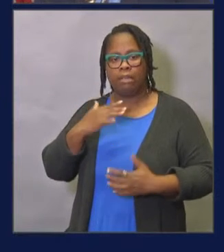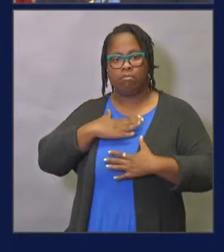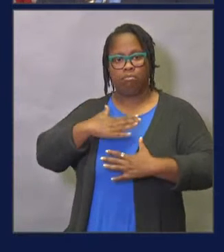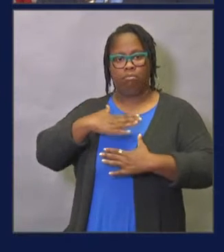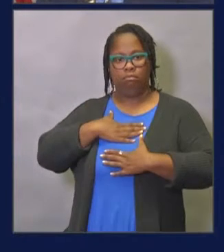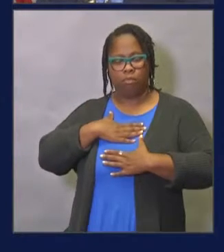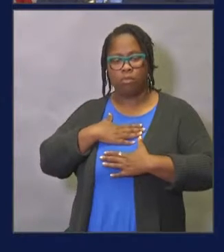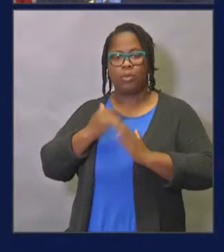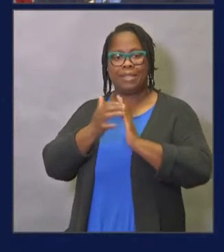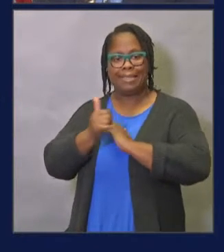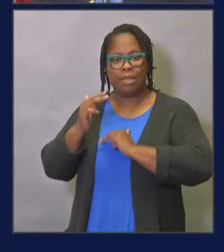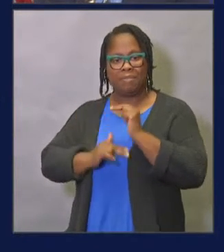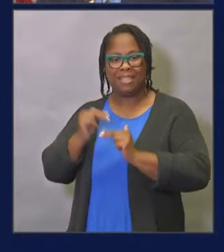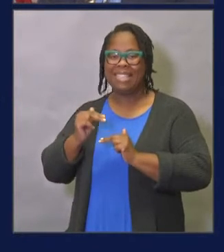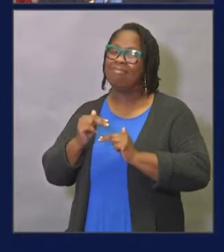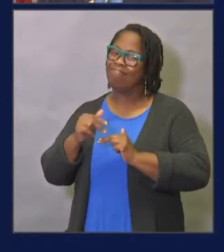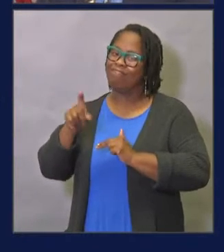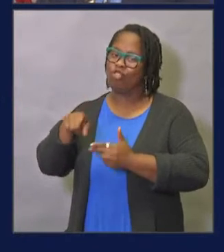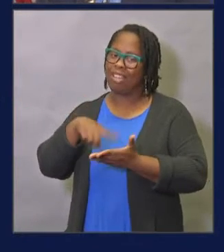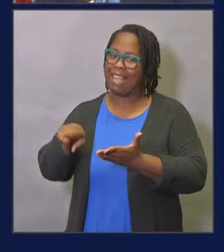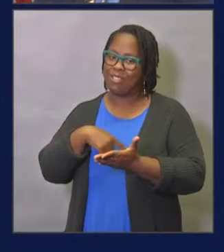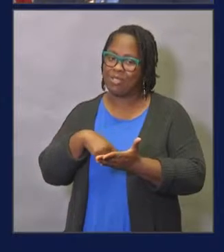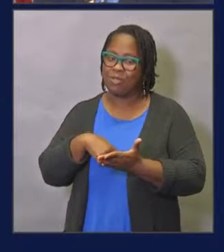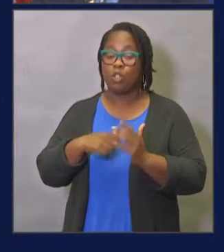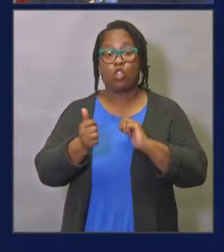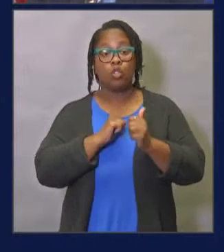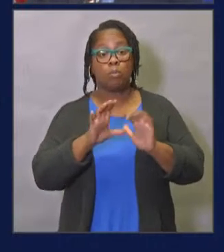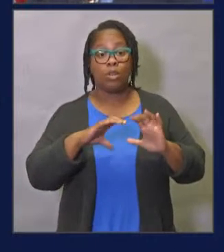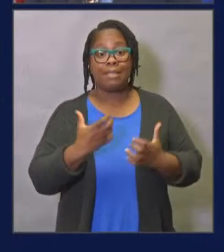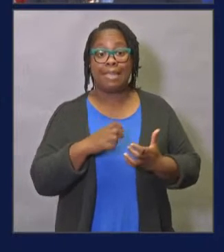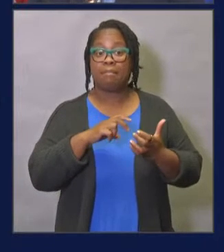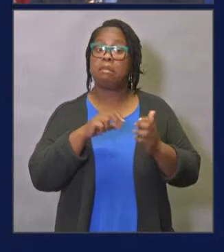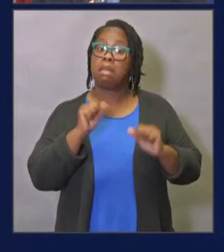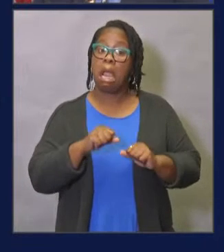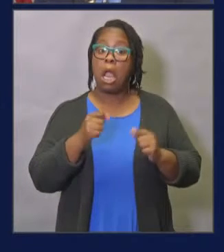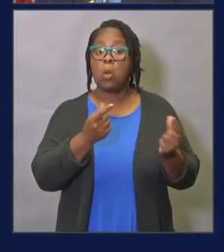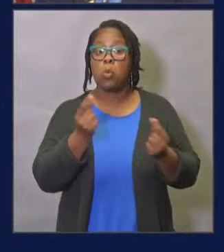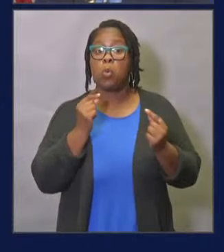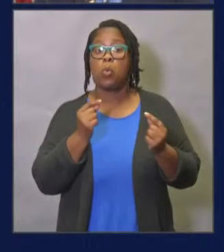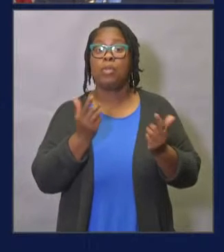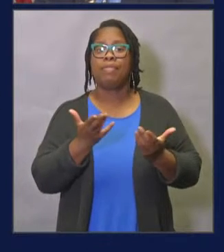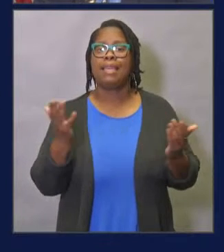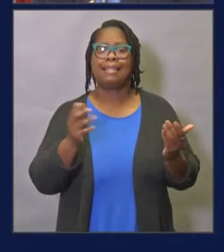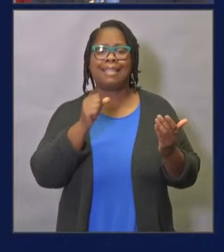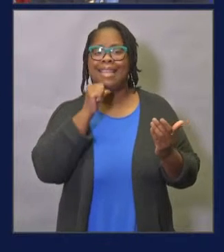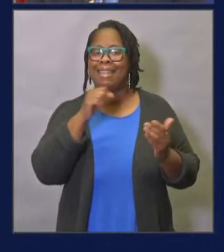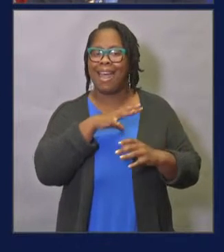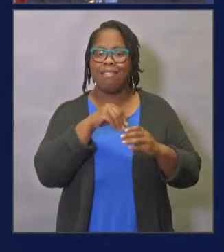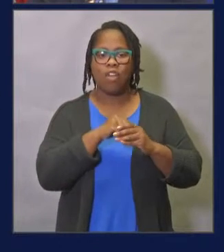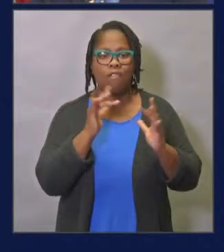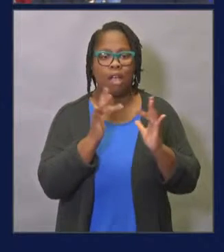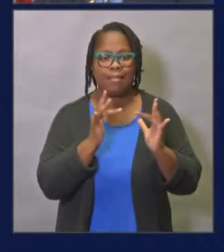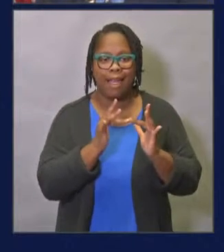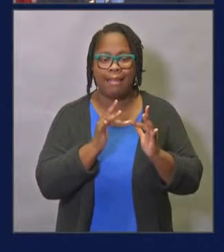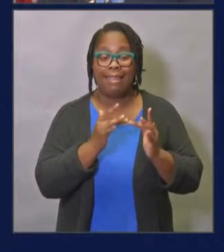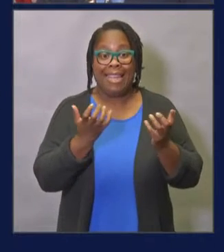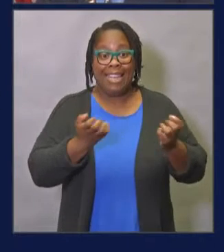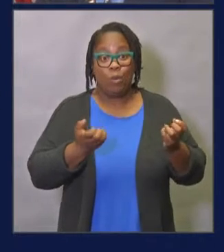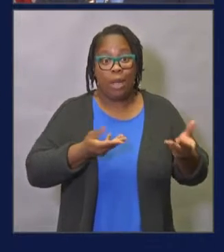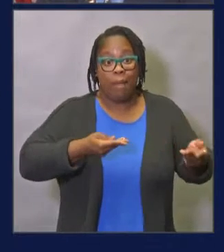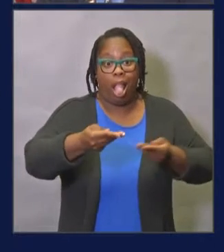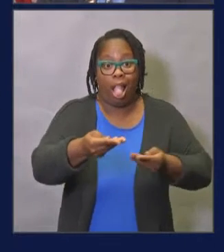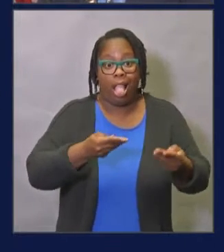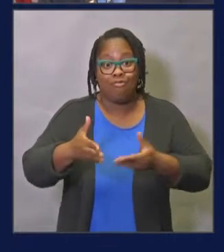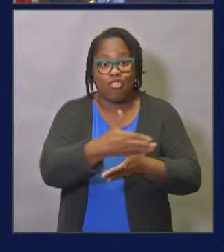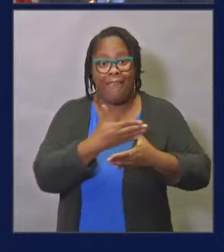sports teams are only allowed to include activities that involve no contact, little or no sharing of equipment, and players